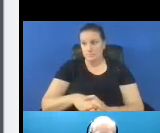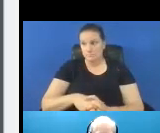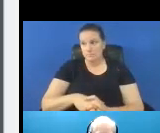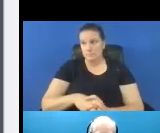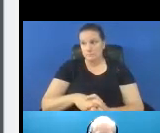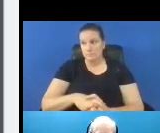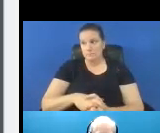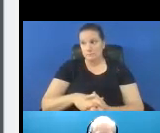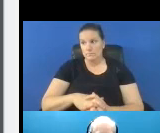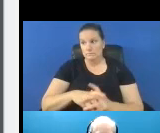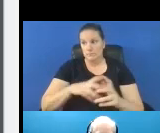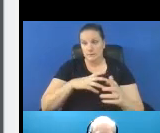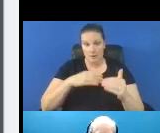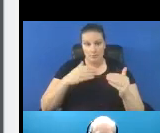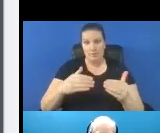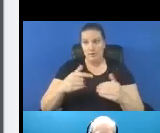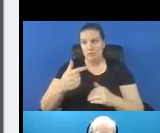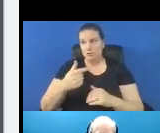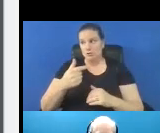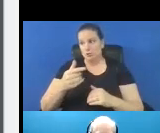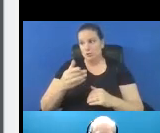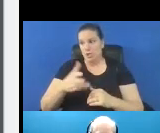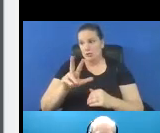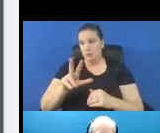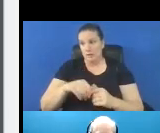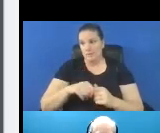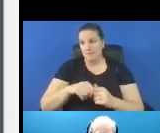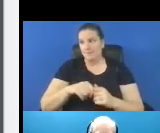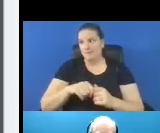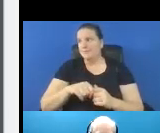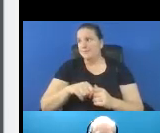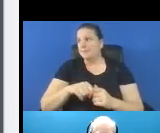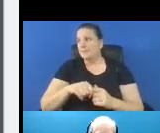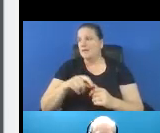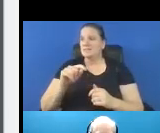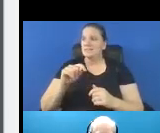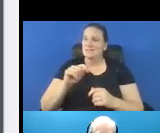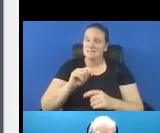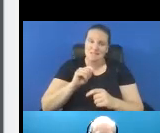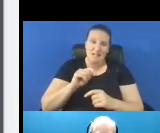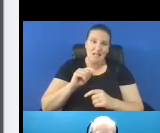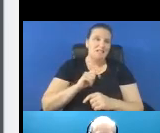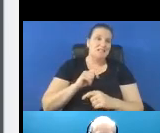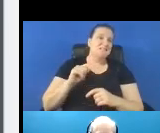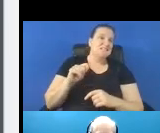Okay, I'm going to go ahead and move on to G-3, tenant and homeowner protections and